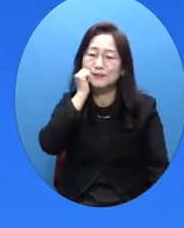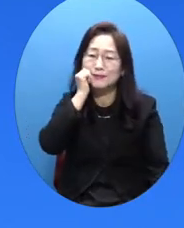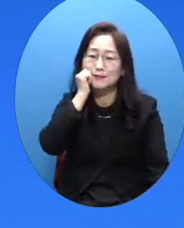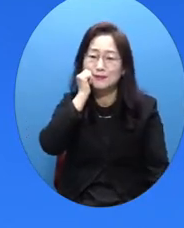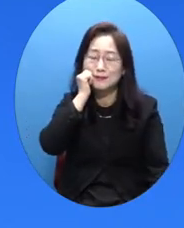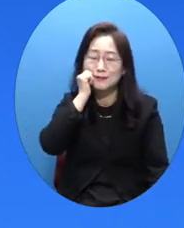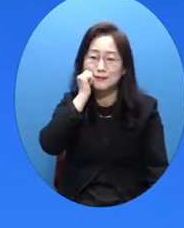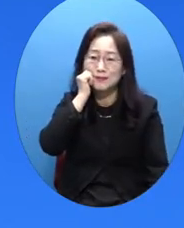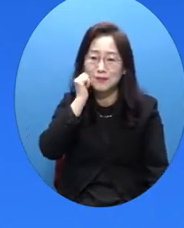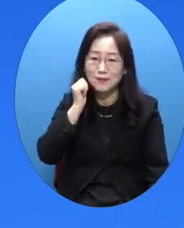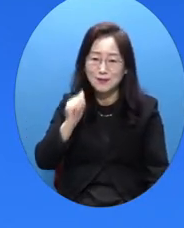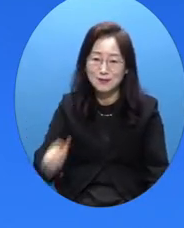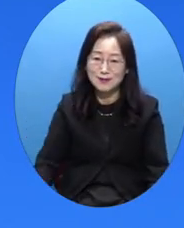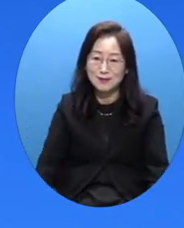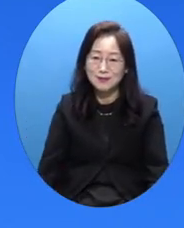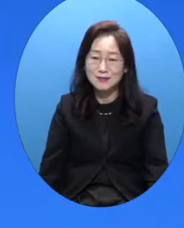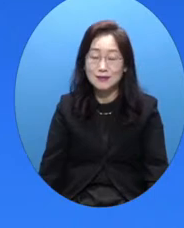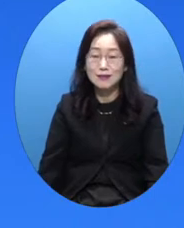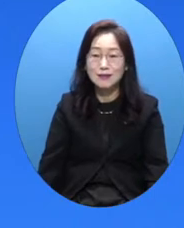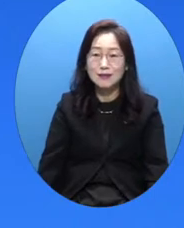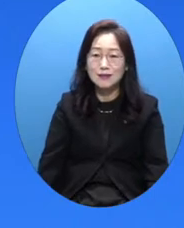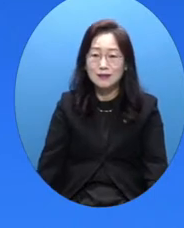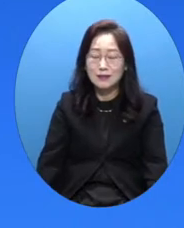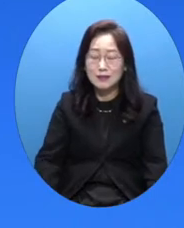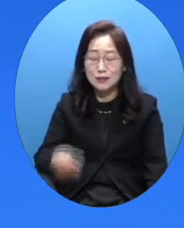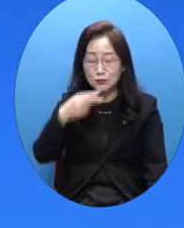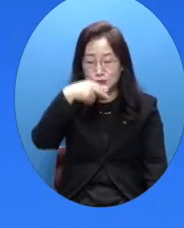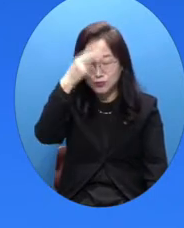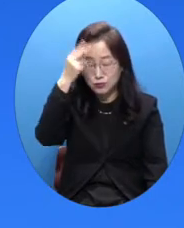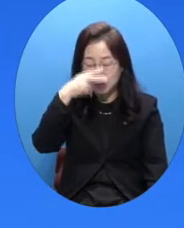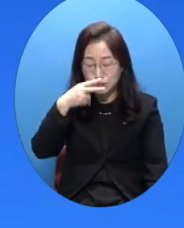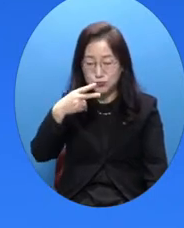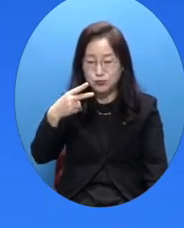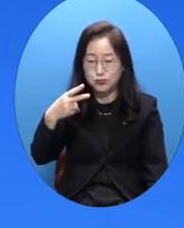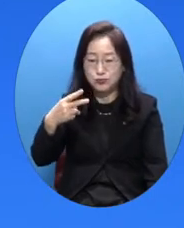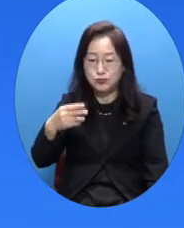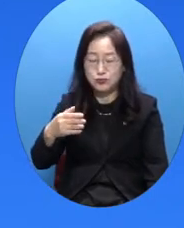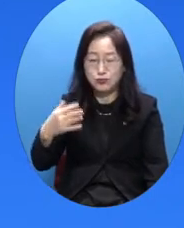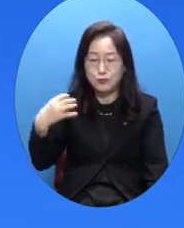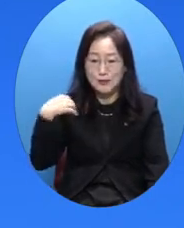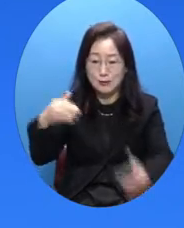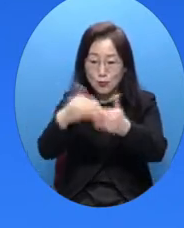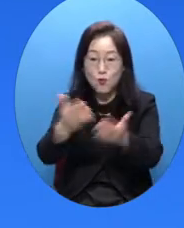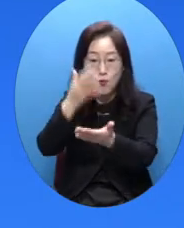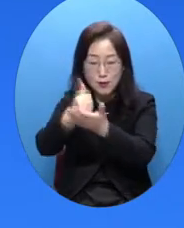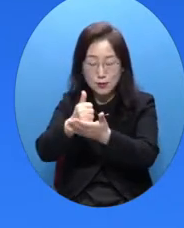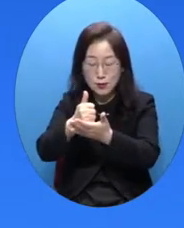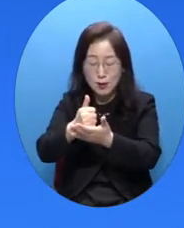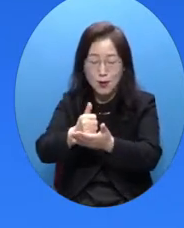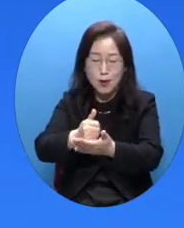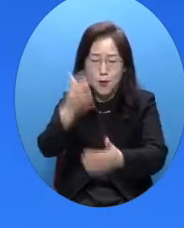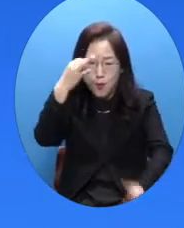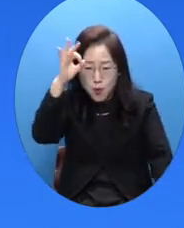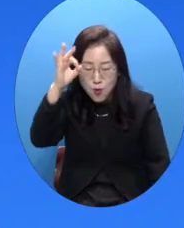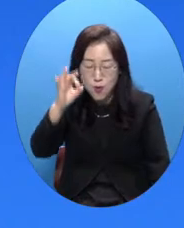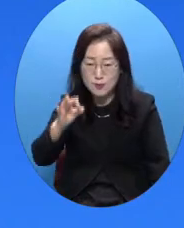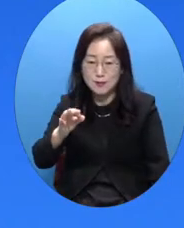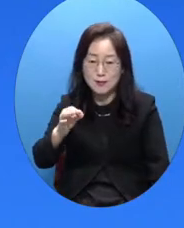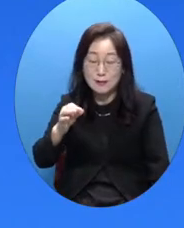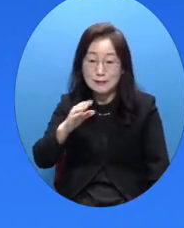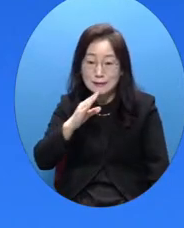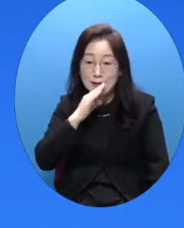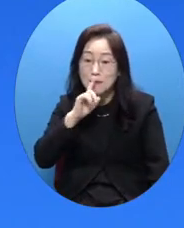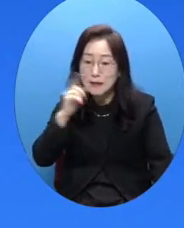king about the story of Joseph in order for Joseph to be released from the prison when cup bearer